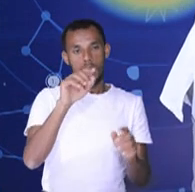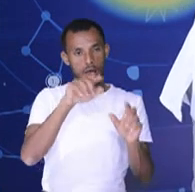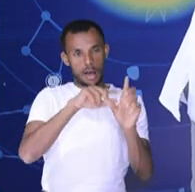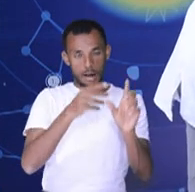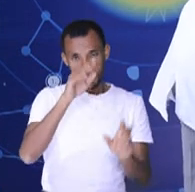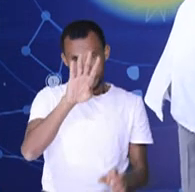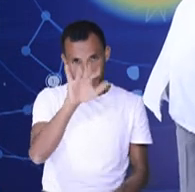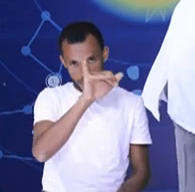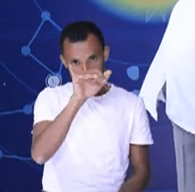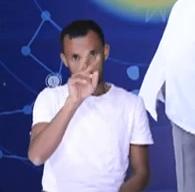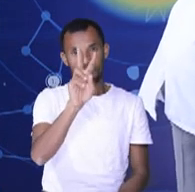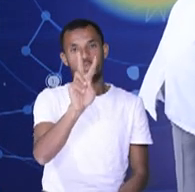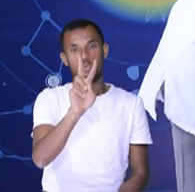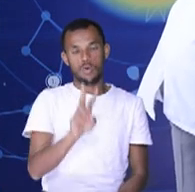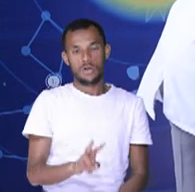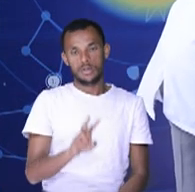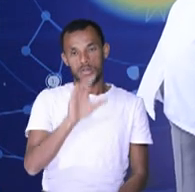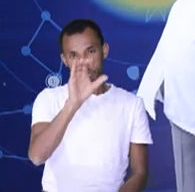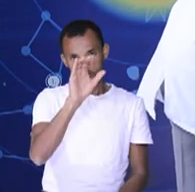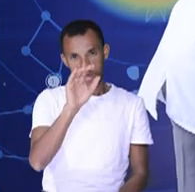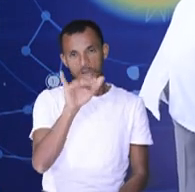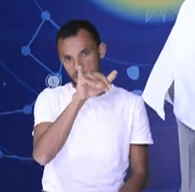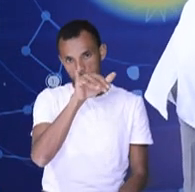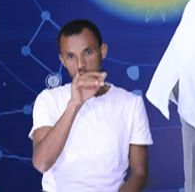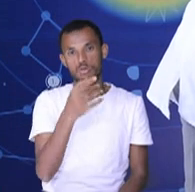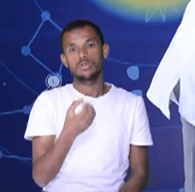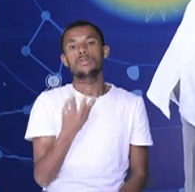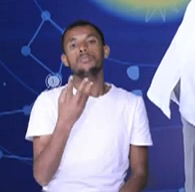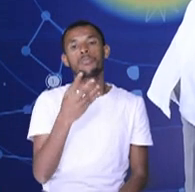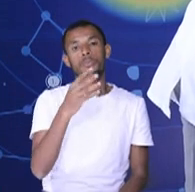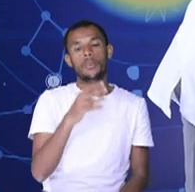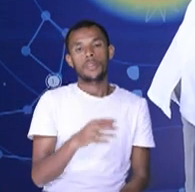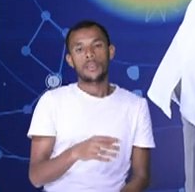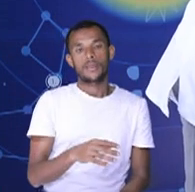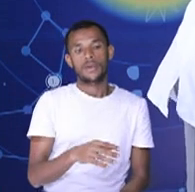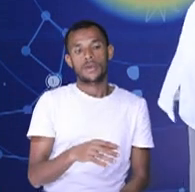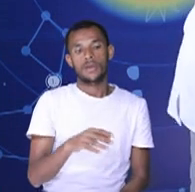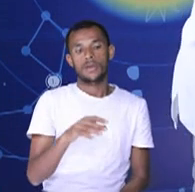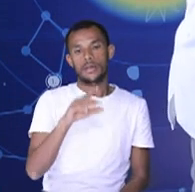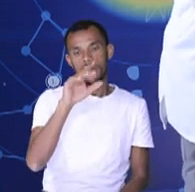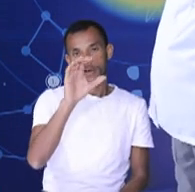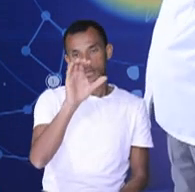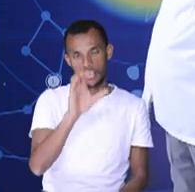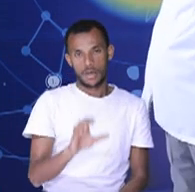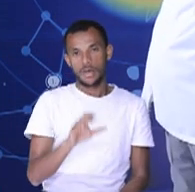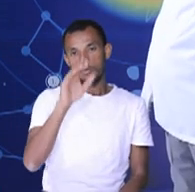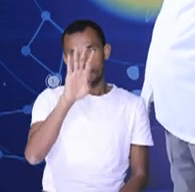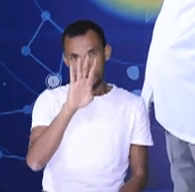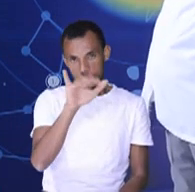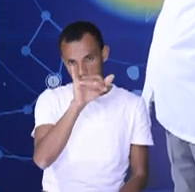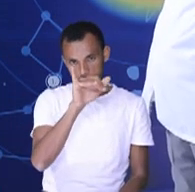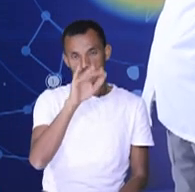angle at 2. Similarly, angle at C must be congruent with angle at this 3,